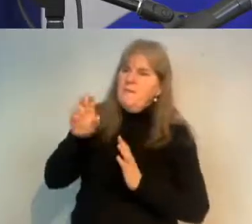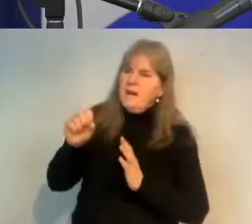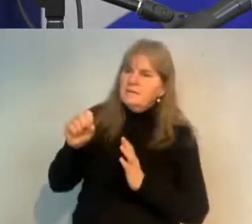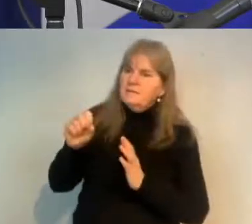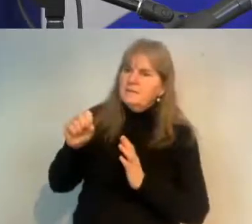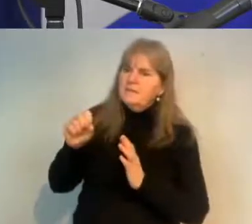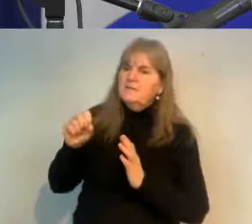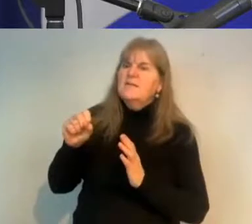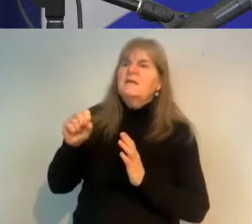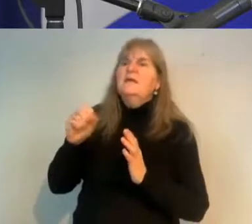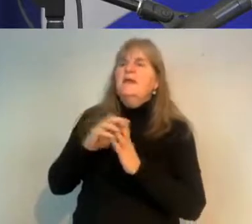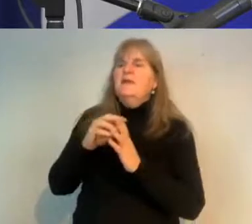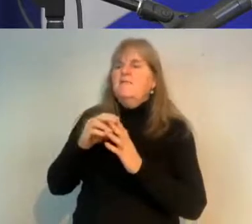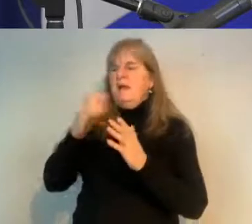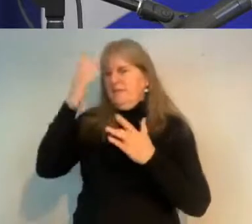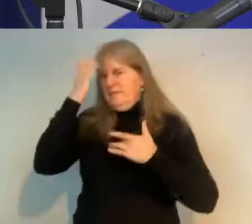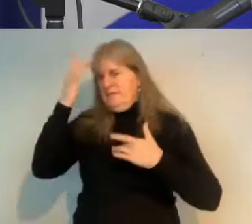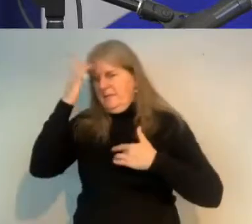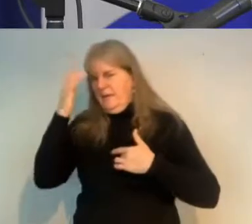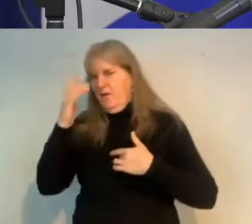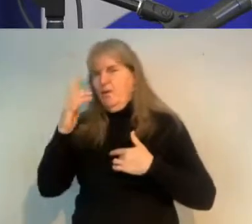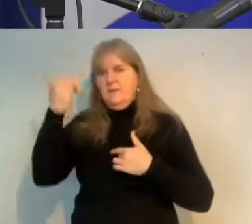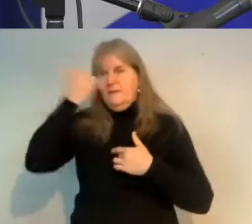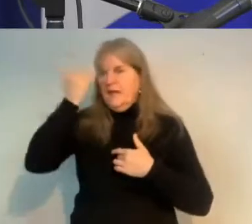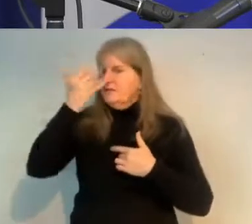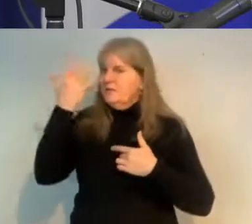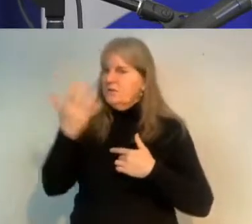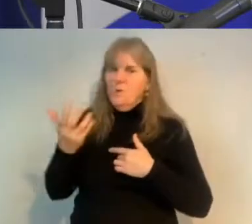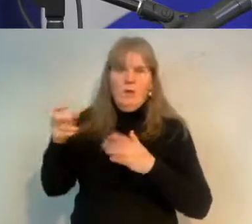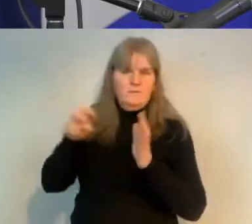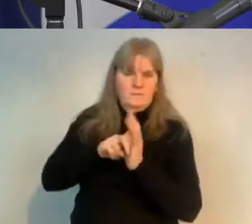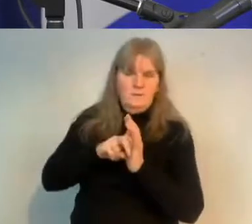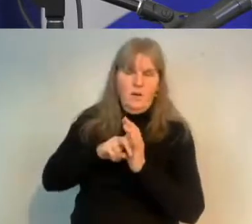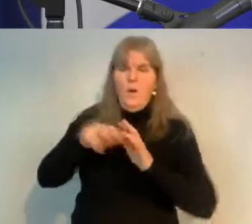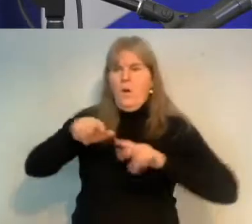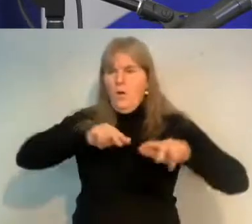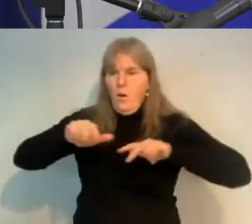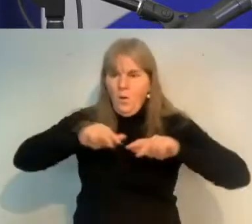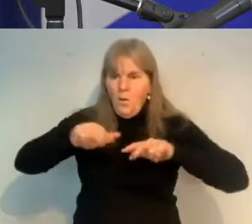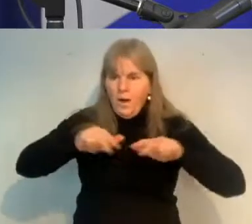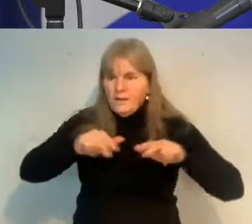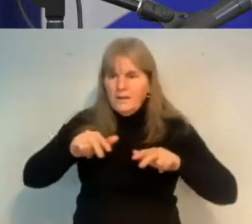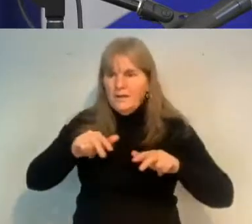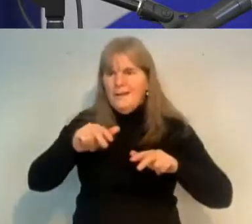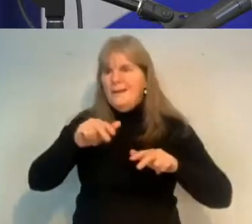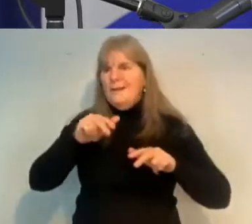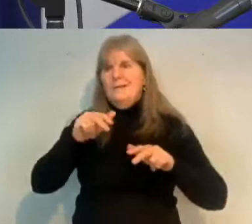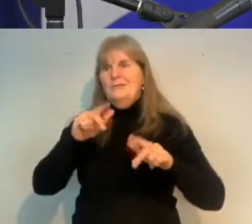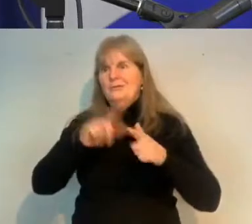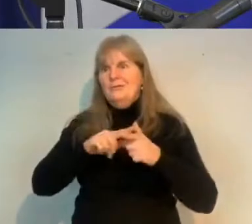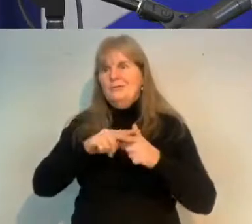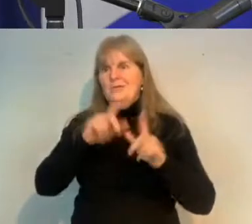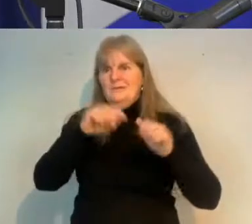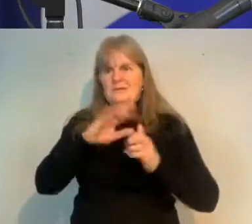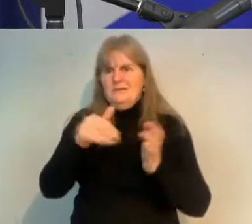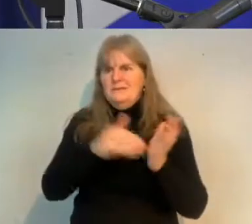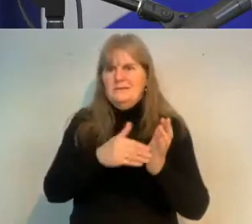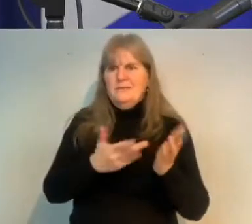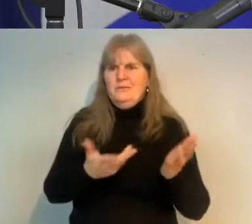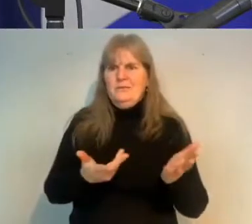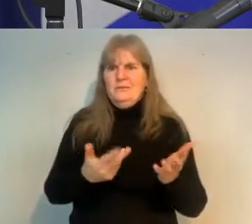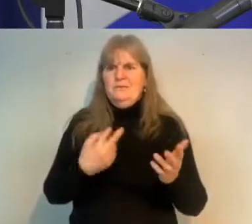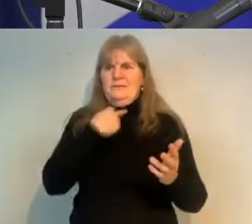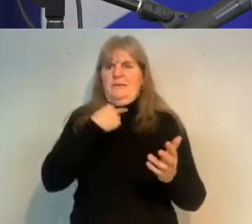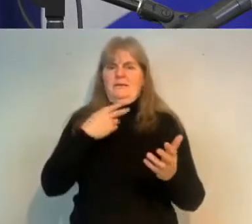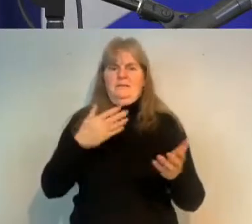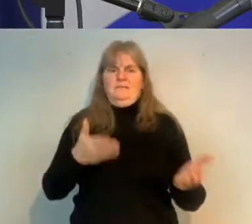people, and walking at -40 to the testing center is unsafe and unrealistic. I'm wondering if you can confirm that there